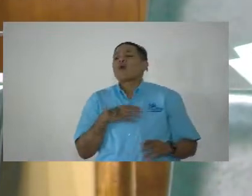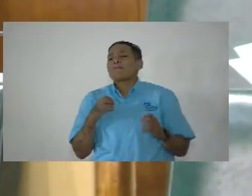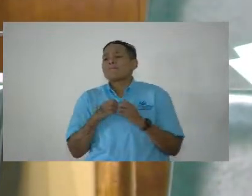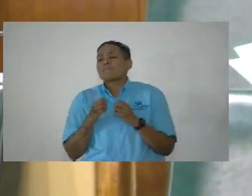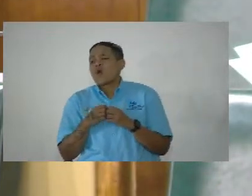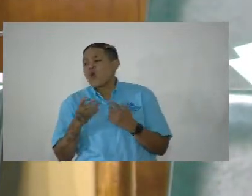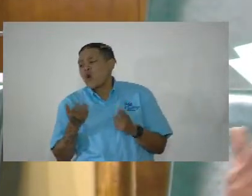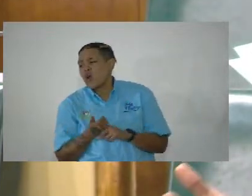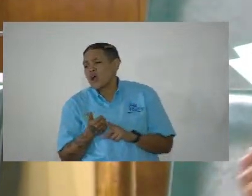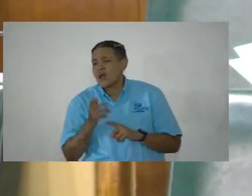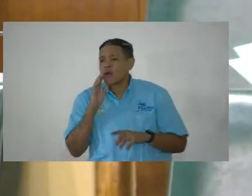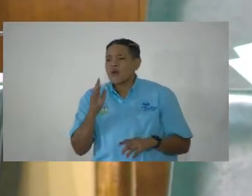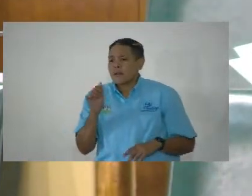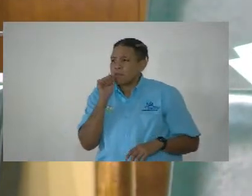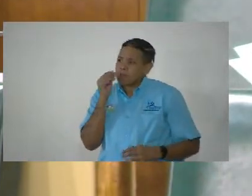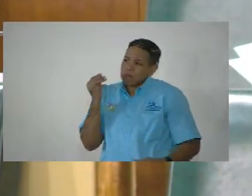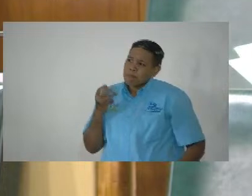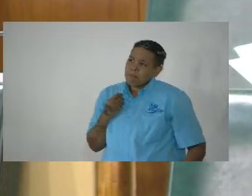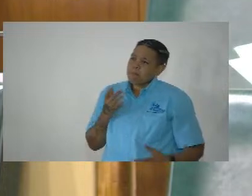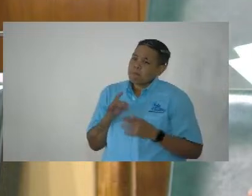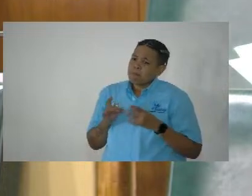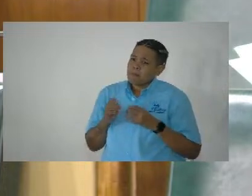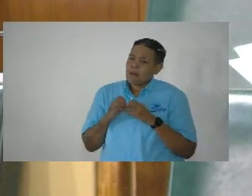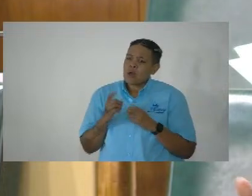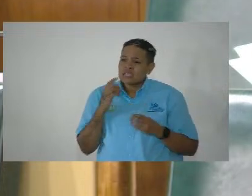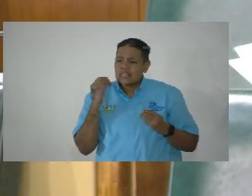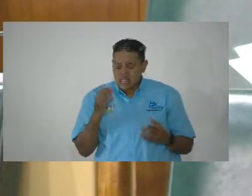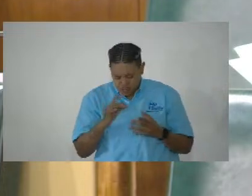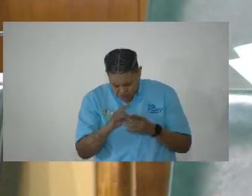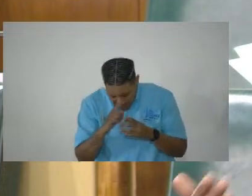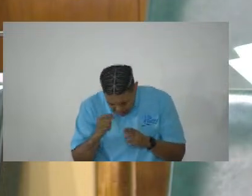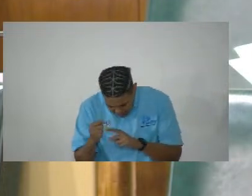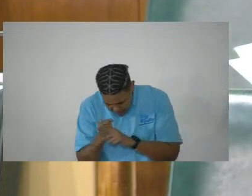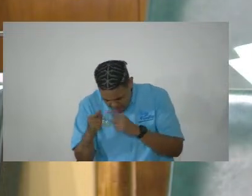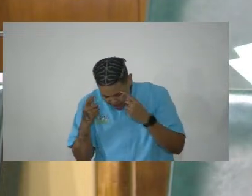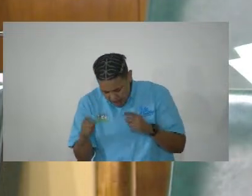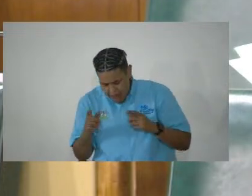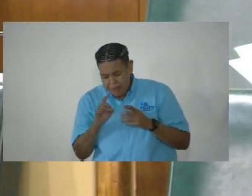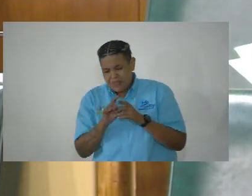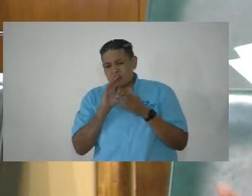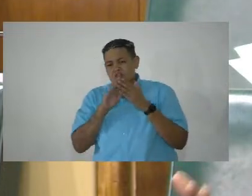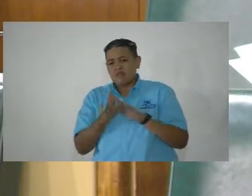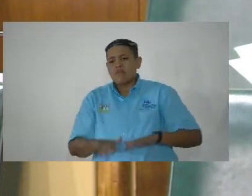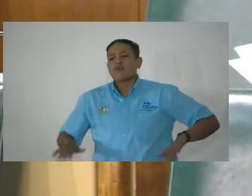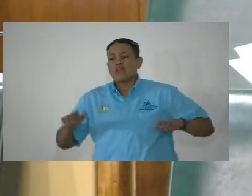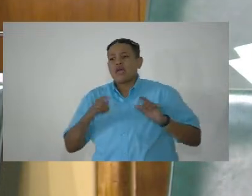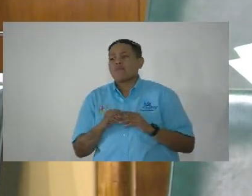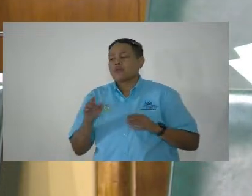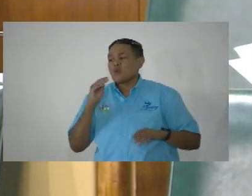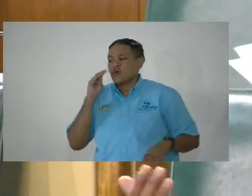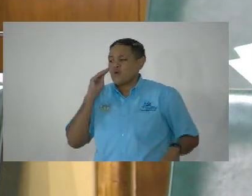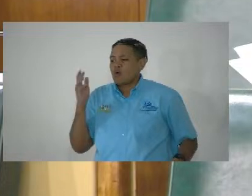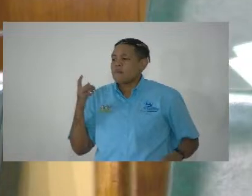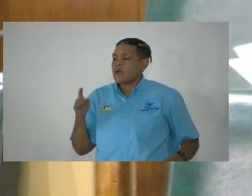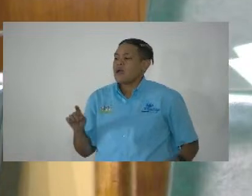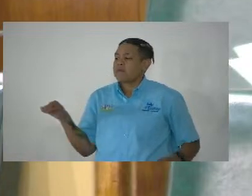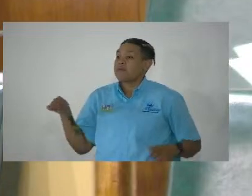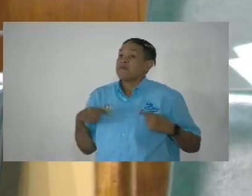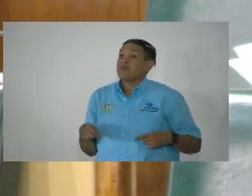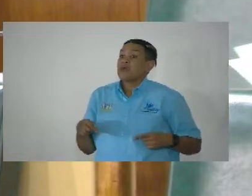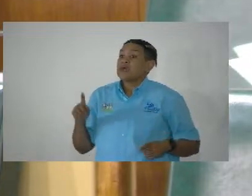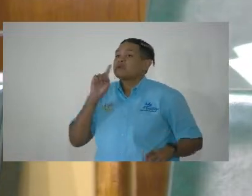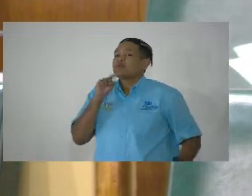know, they're going to confide in us more to come and tell us about a beating that's happening in the constituency, in their home. They are afraid